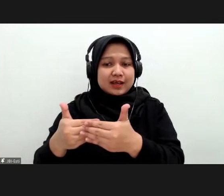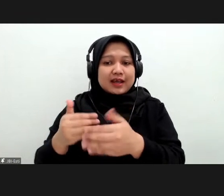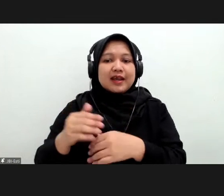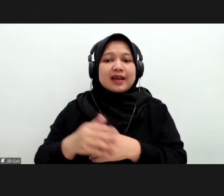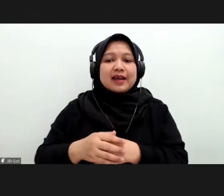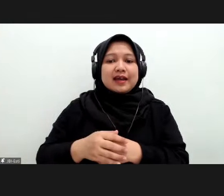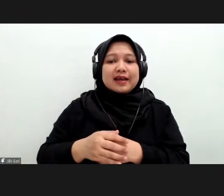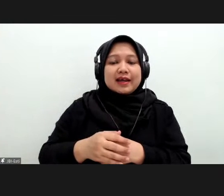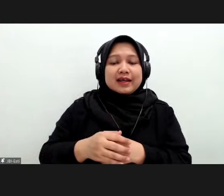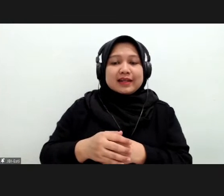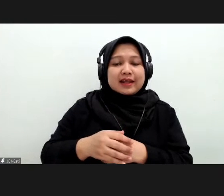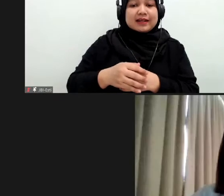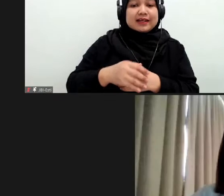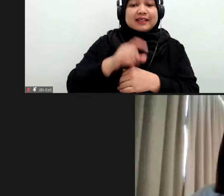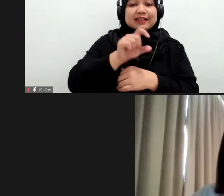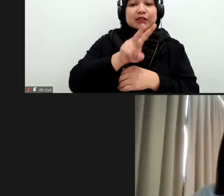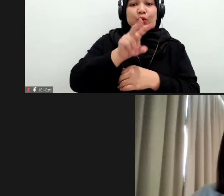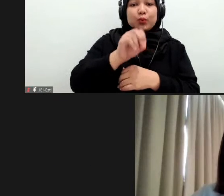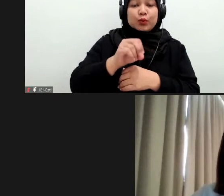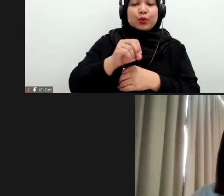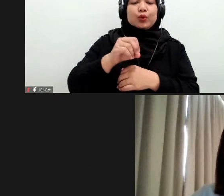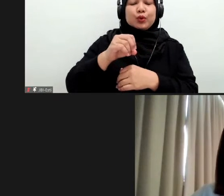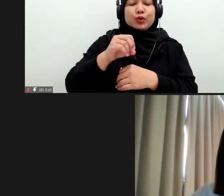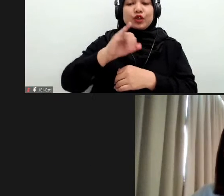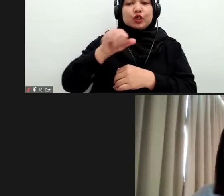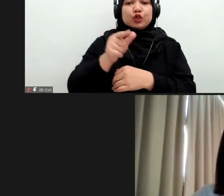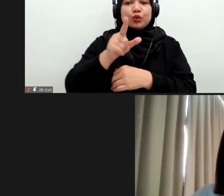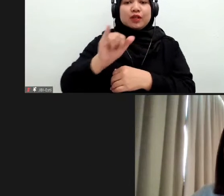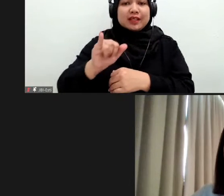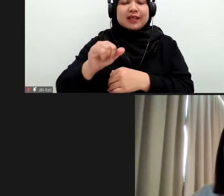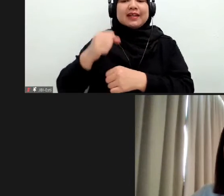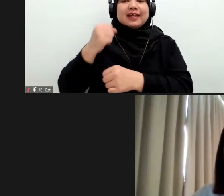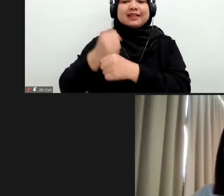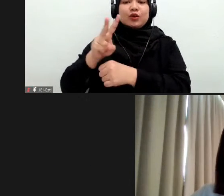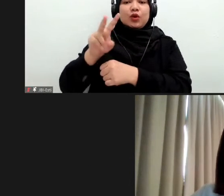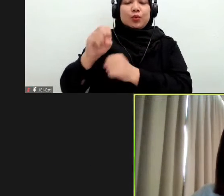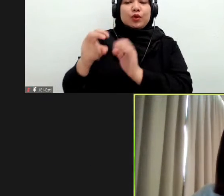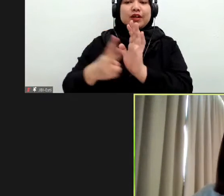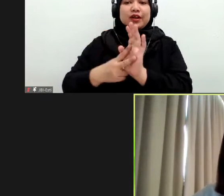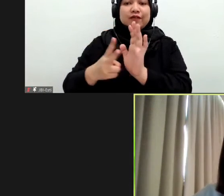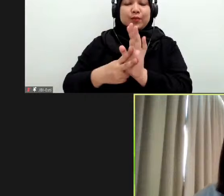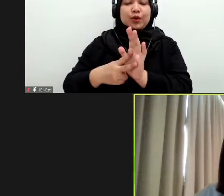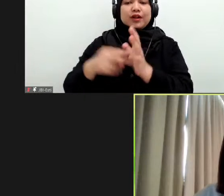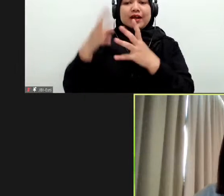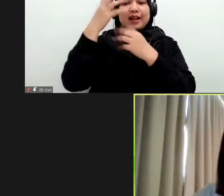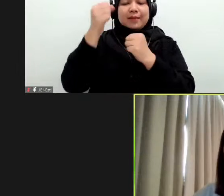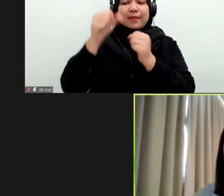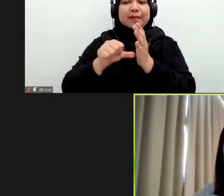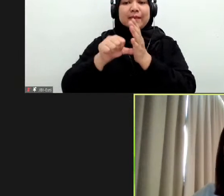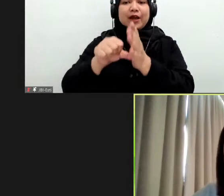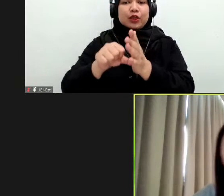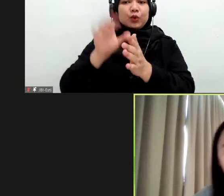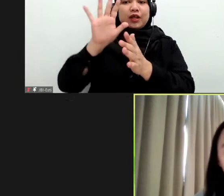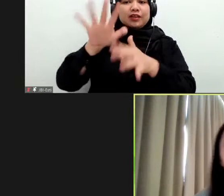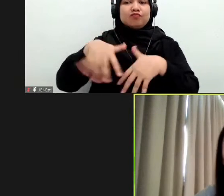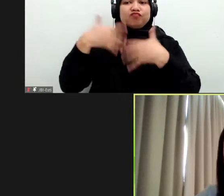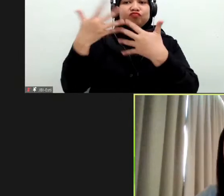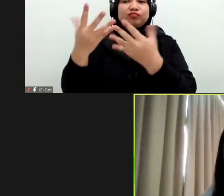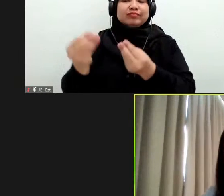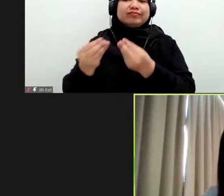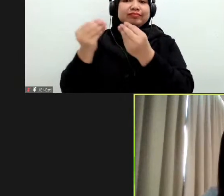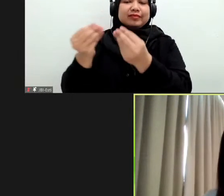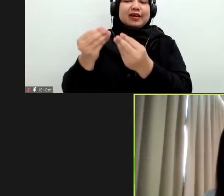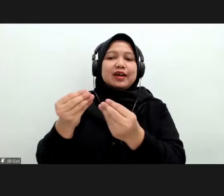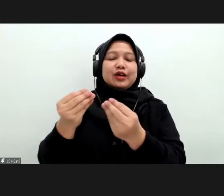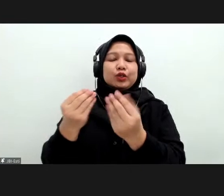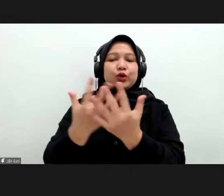Group. Over to you. Thank you. Thank you, Kak Imelda. So ladies and gentlemen,